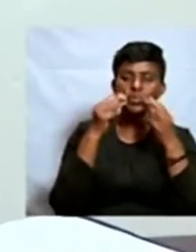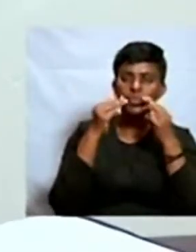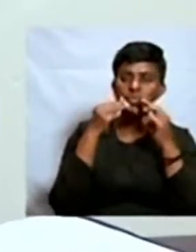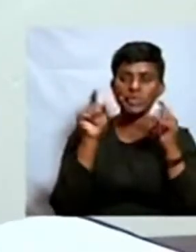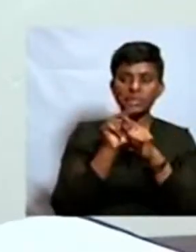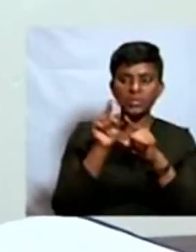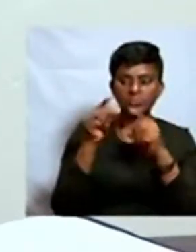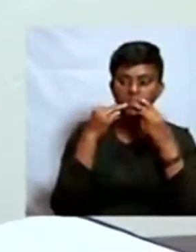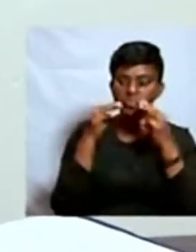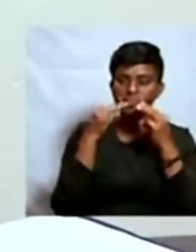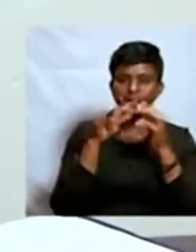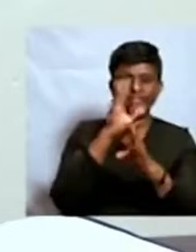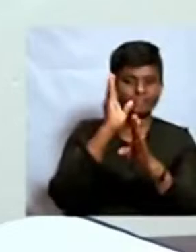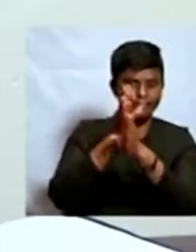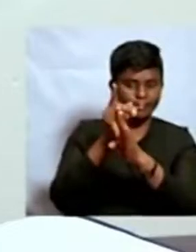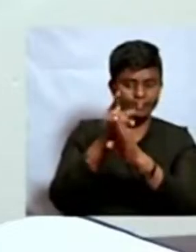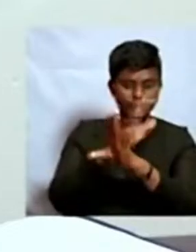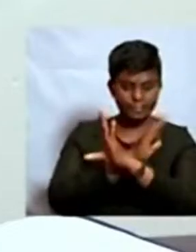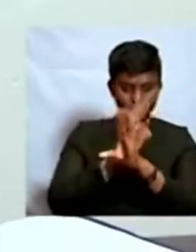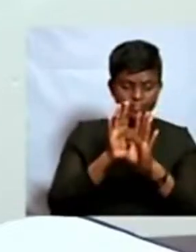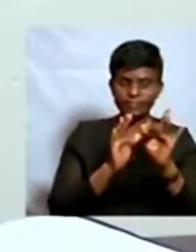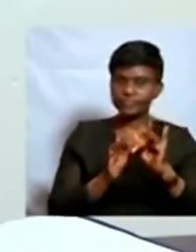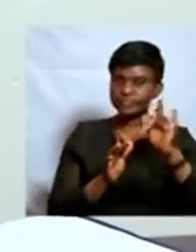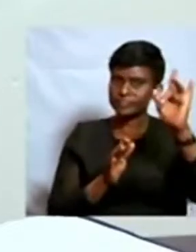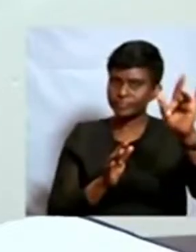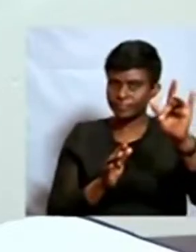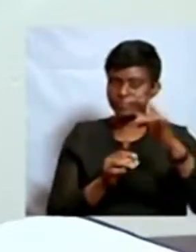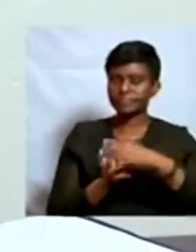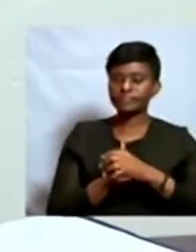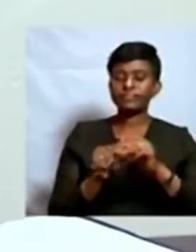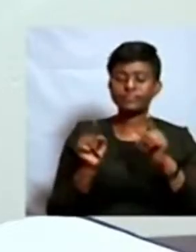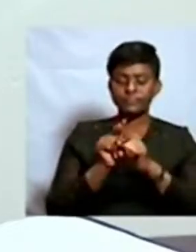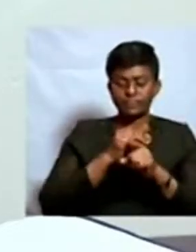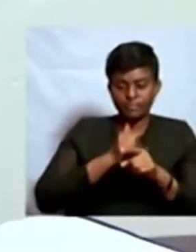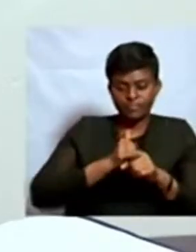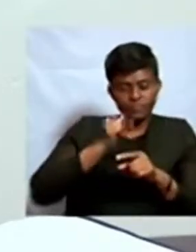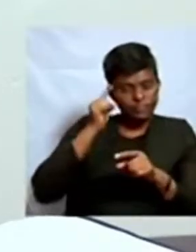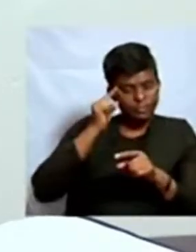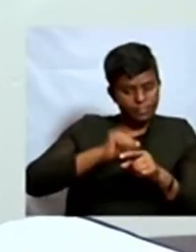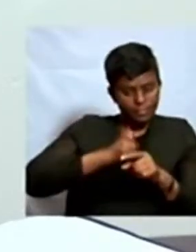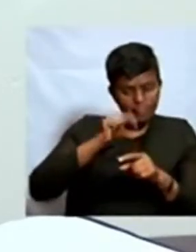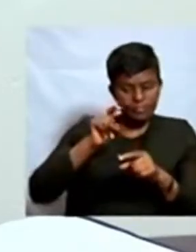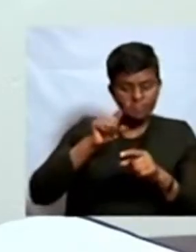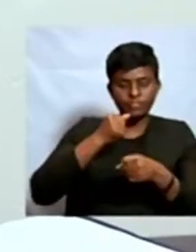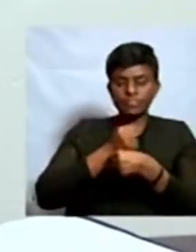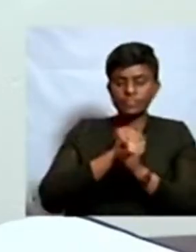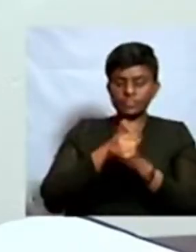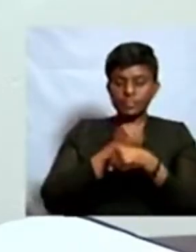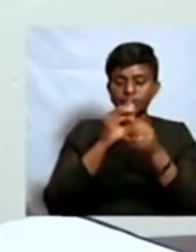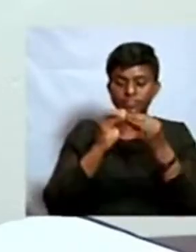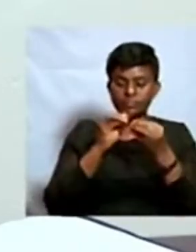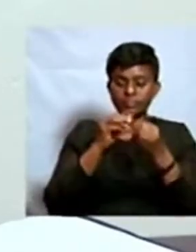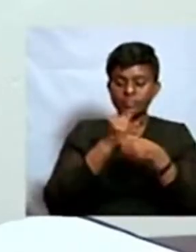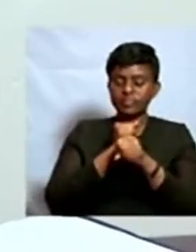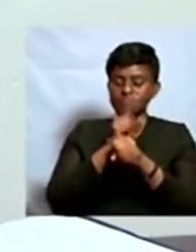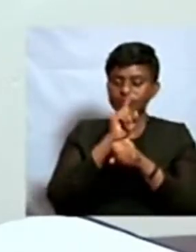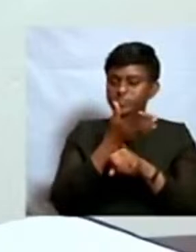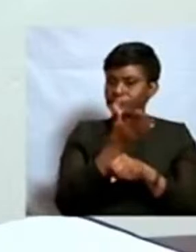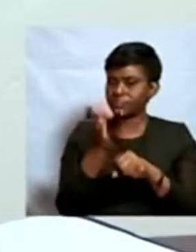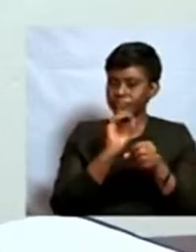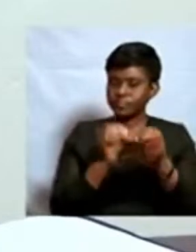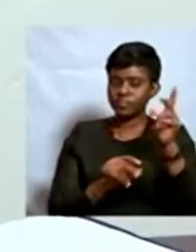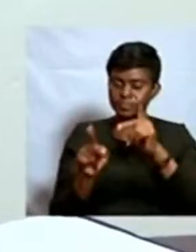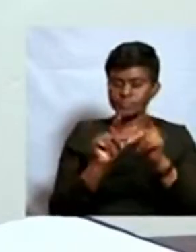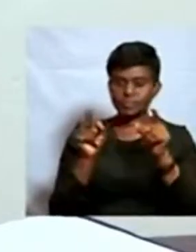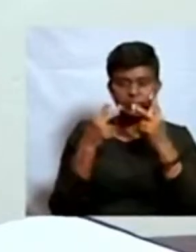It's a message directly to Zambia Airways. And I think we need to modernize and make sure that our people